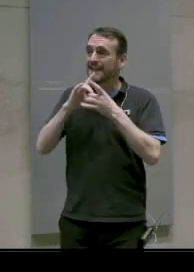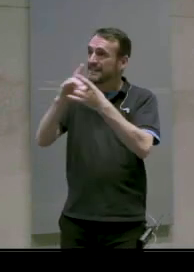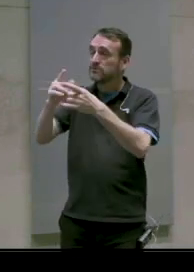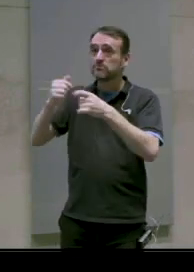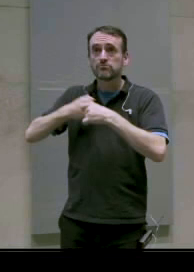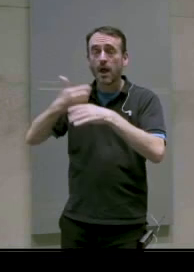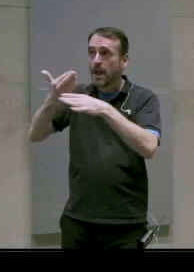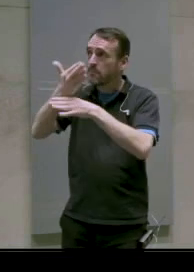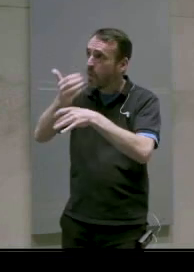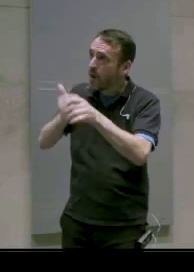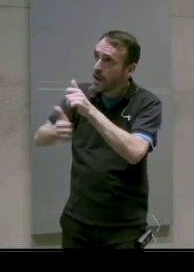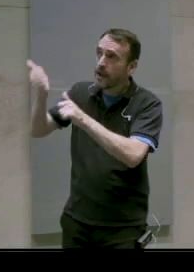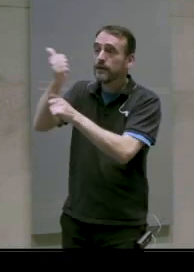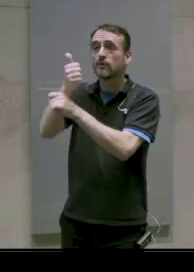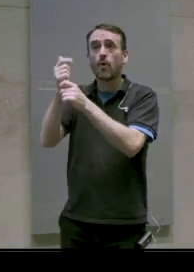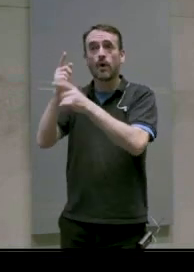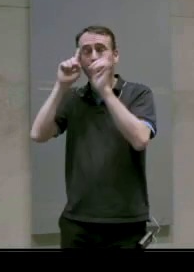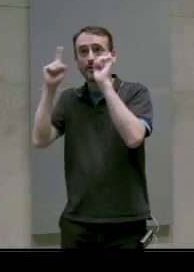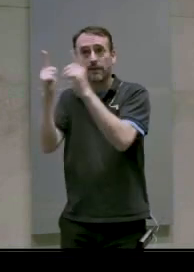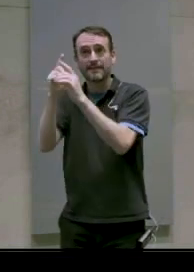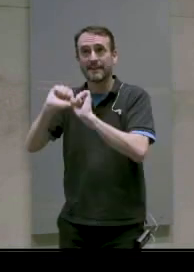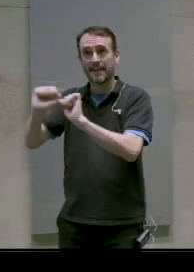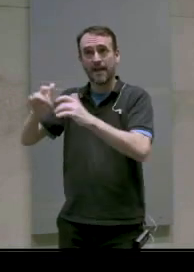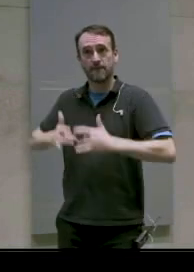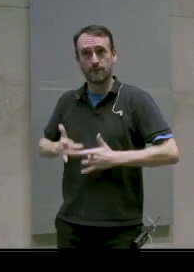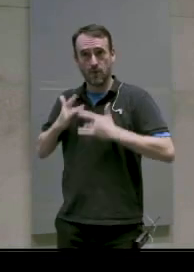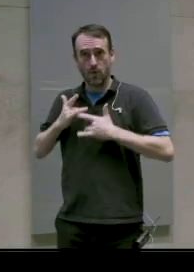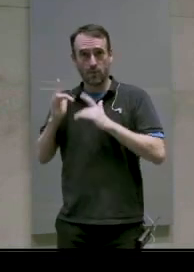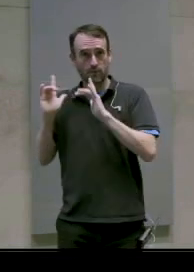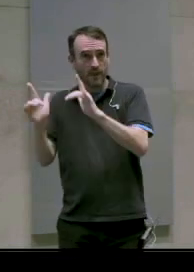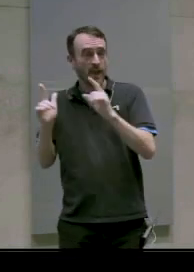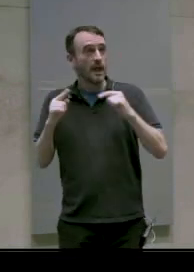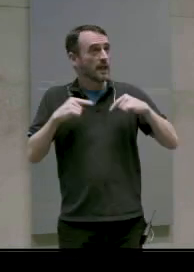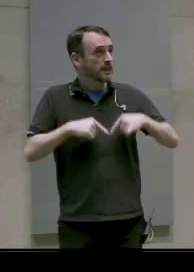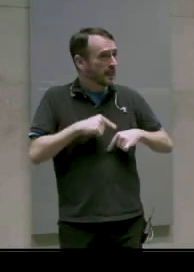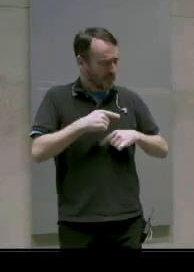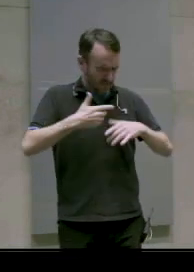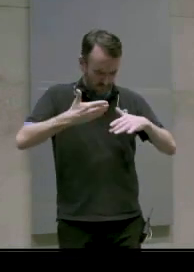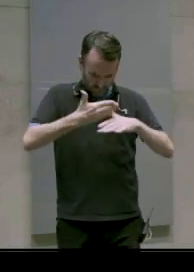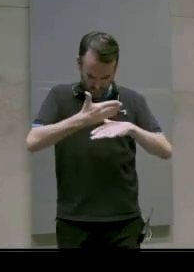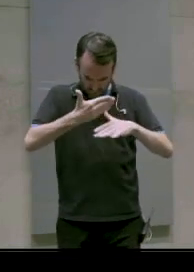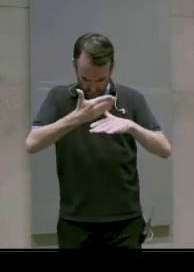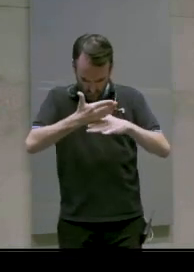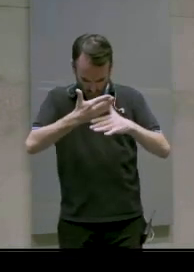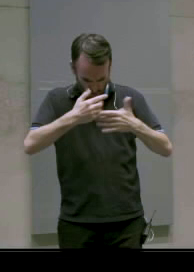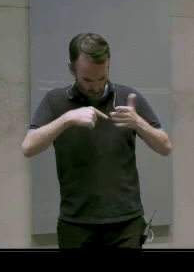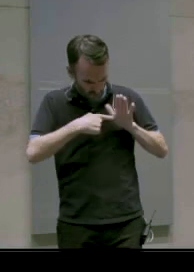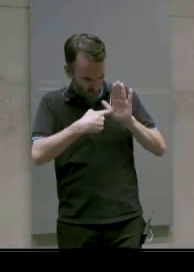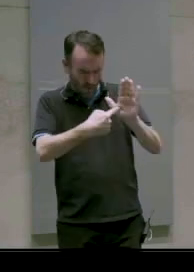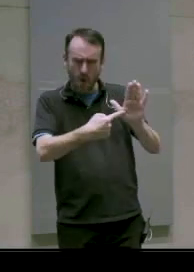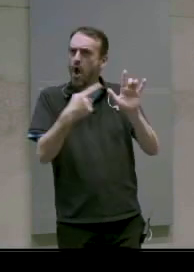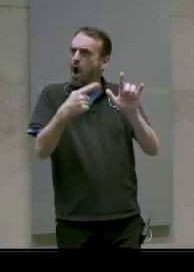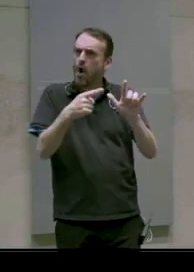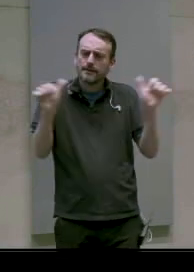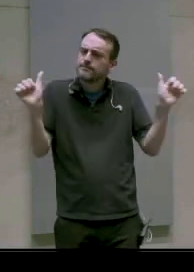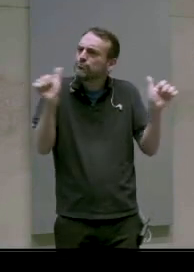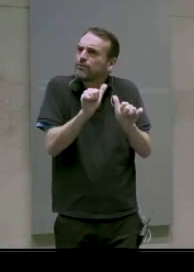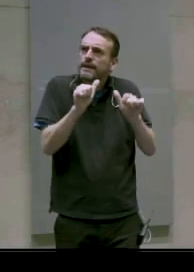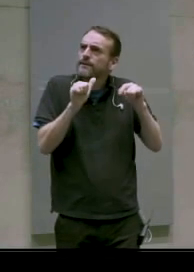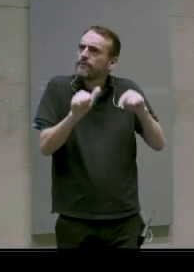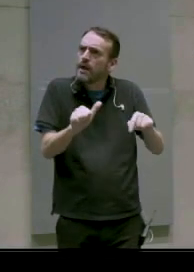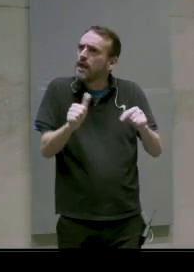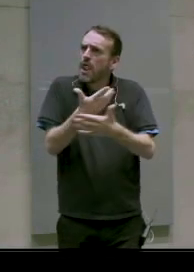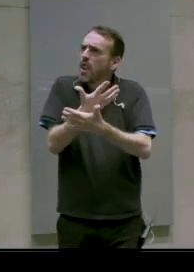partners. This talk is also not comprehensive, and it only shows a small bit of work that people do in the area of self-care, mental health and